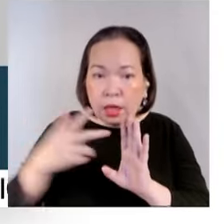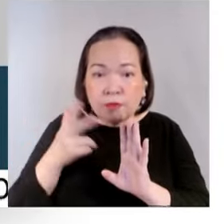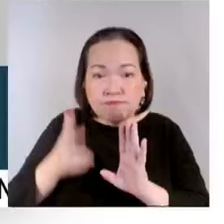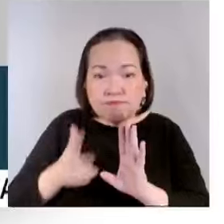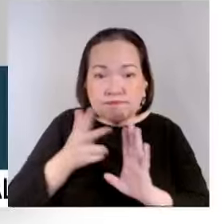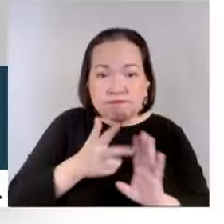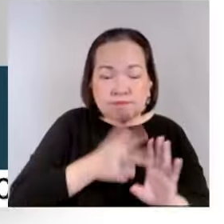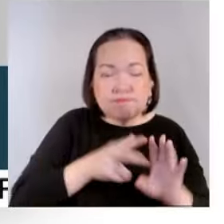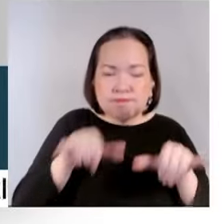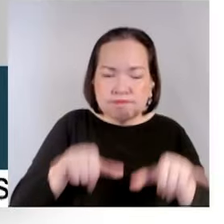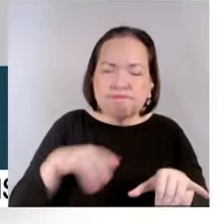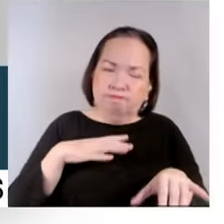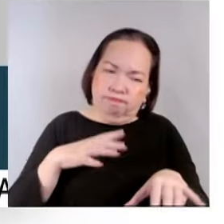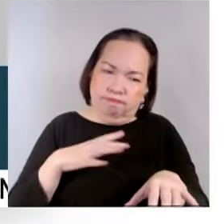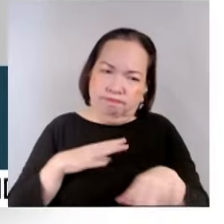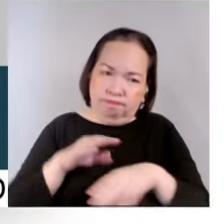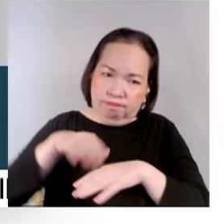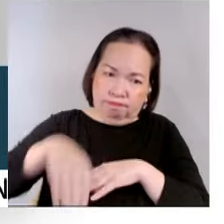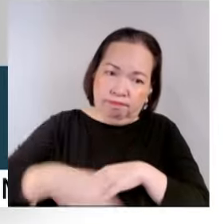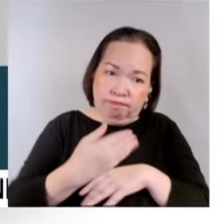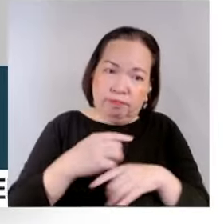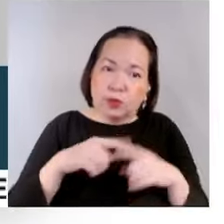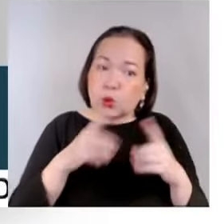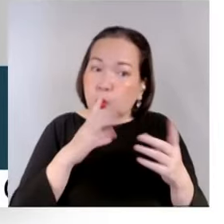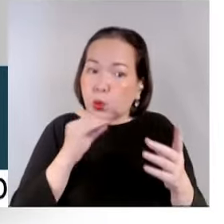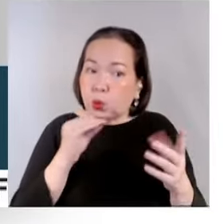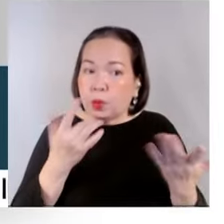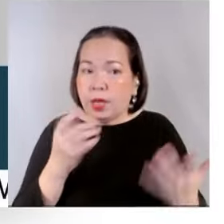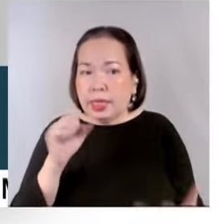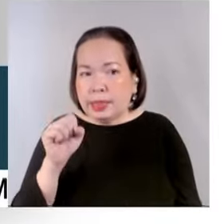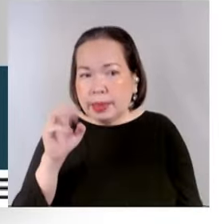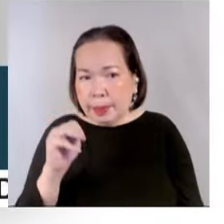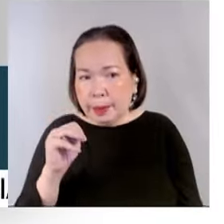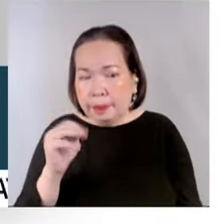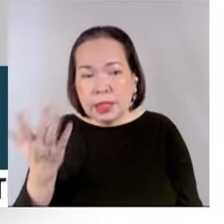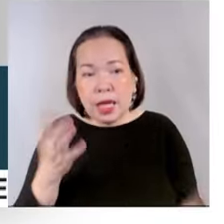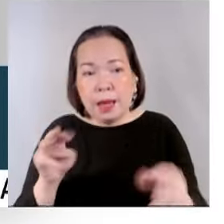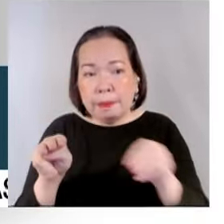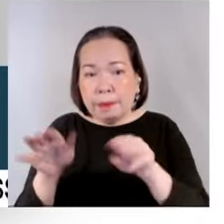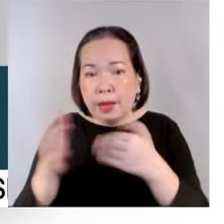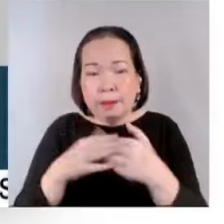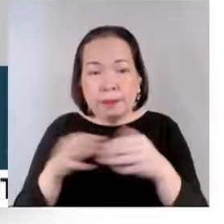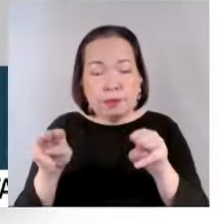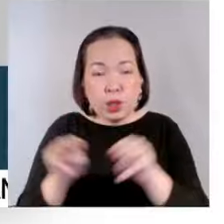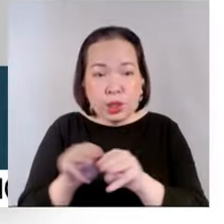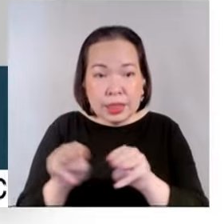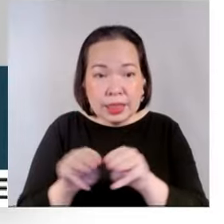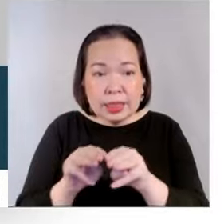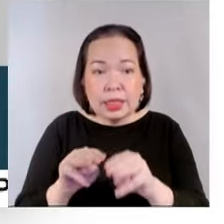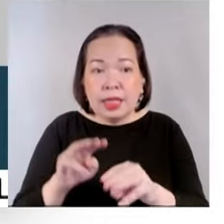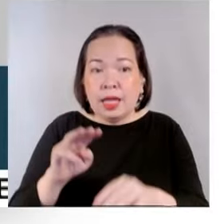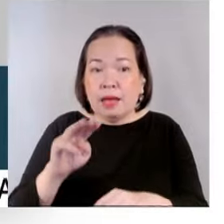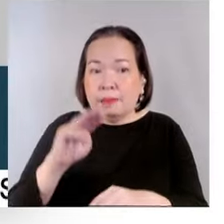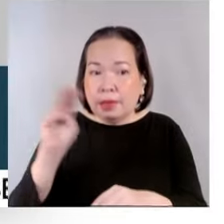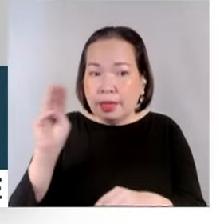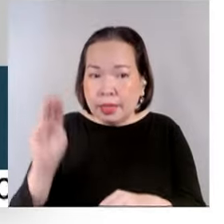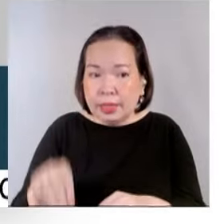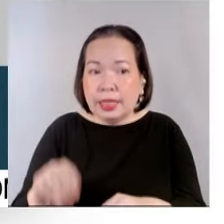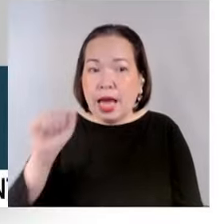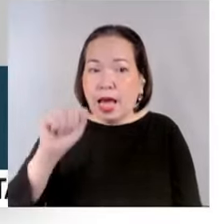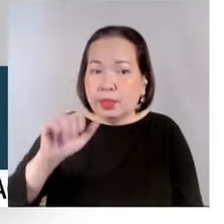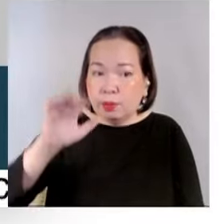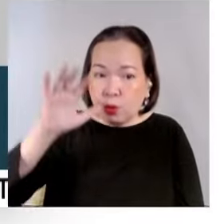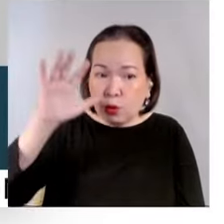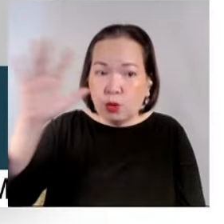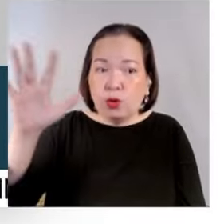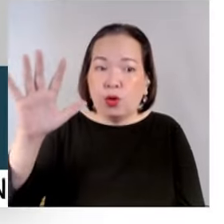malls offering the service are various SM malls, including those located in Marikina, Masinag, Manila, Antipolo Downtown, San Jose del